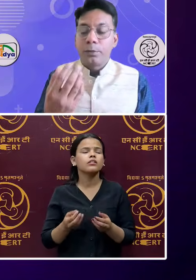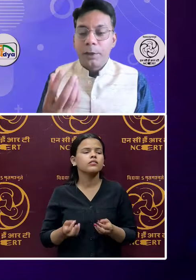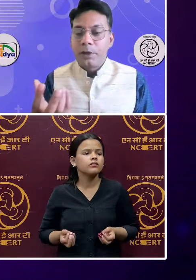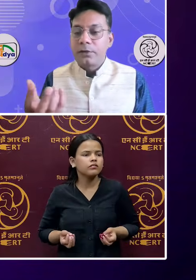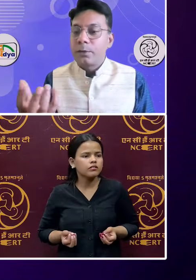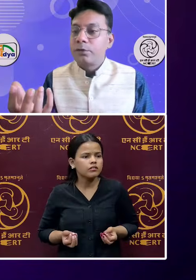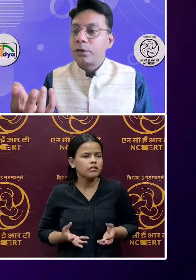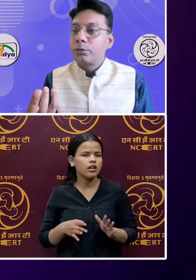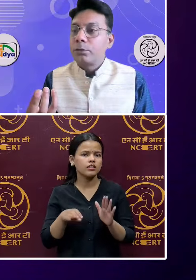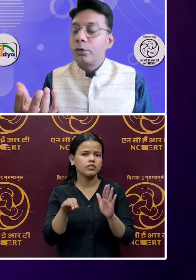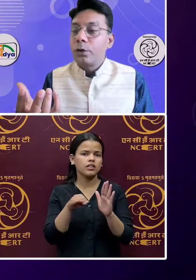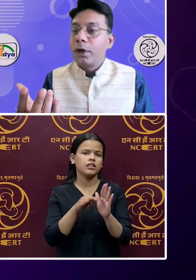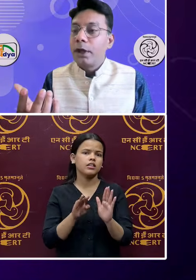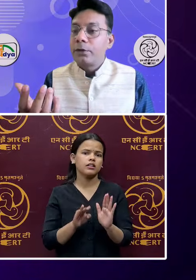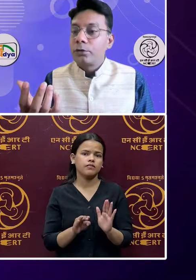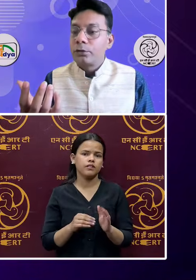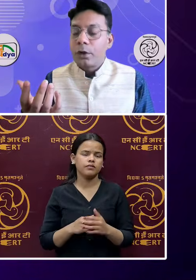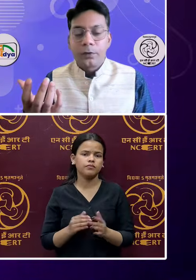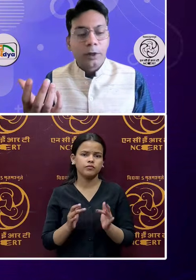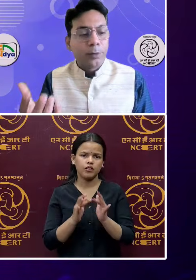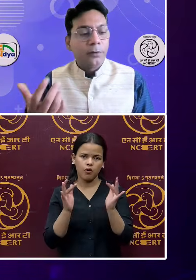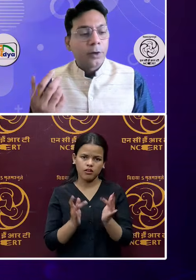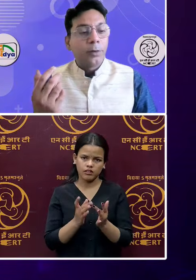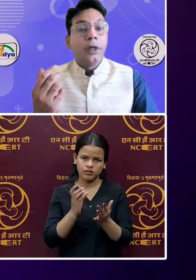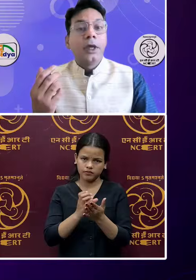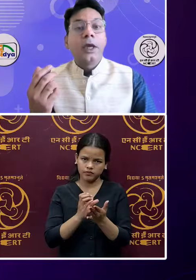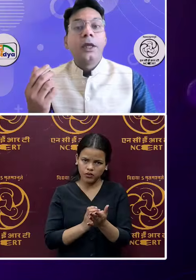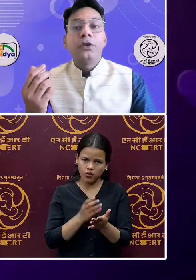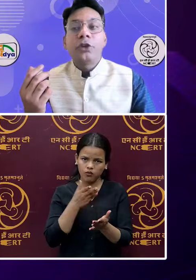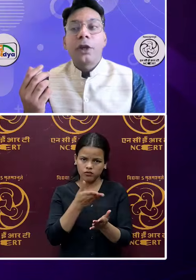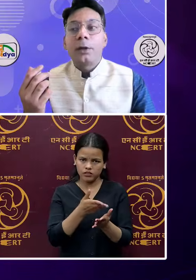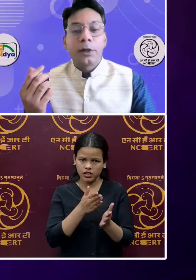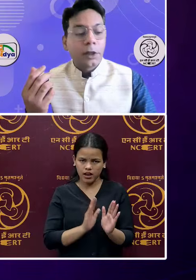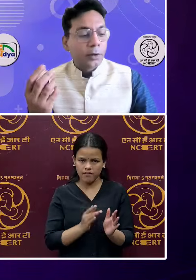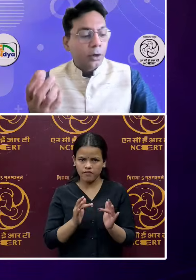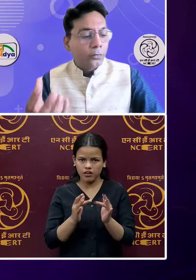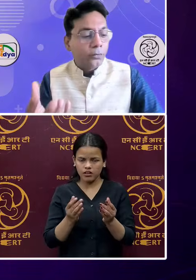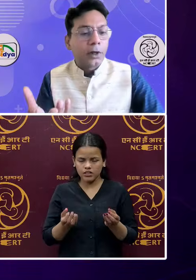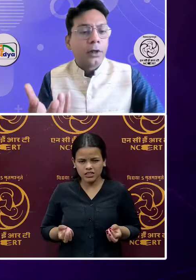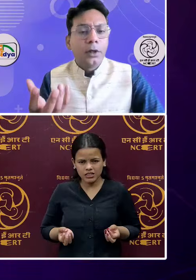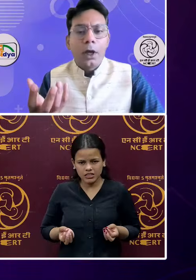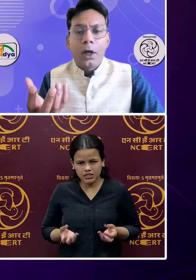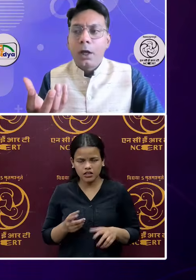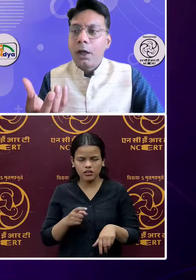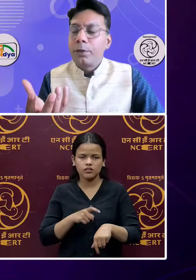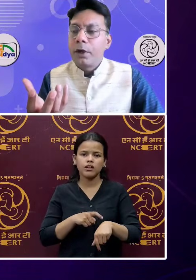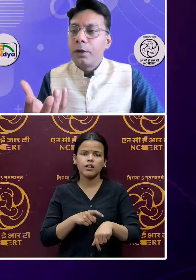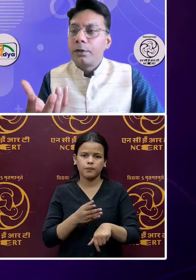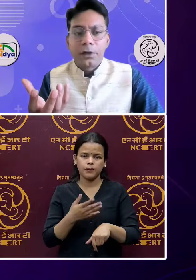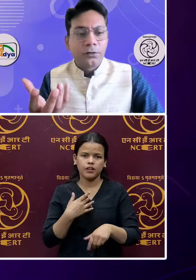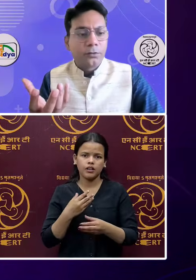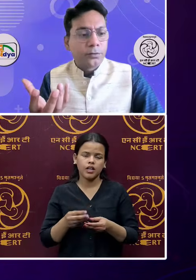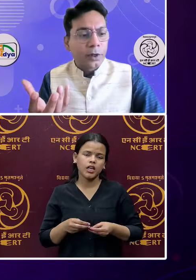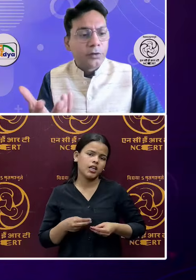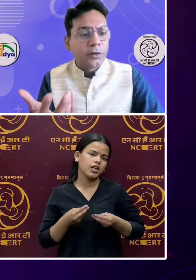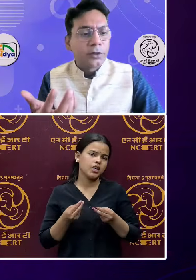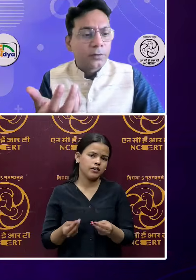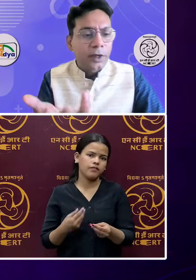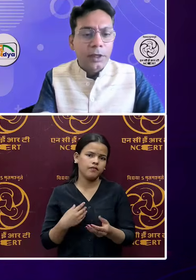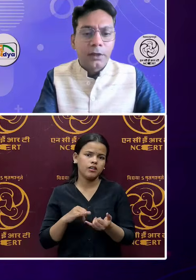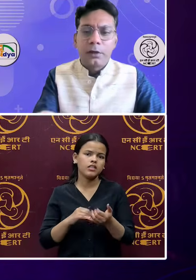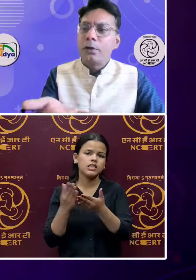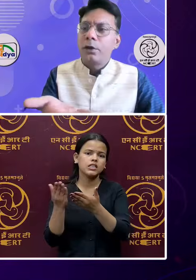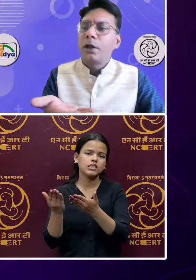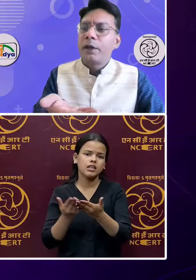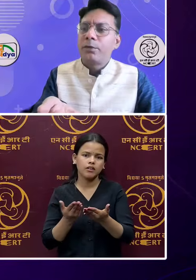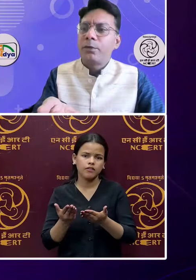level, maybe some online course offering platform, initial level they will offer their services